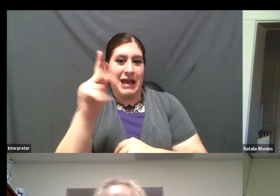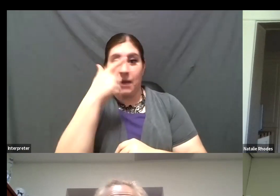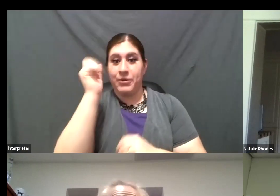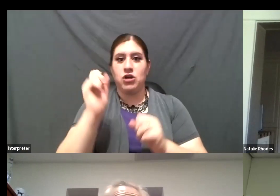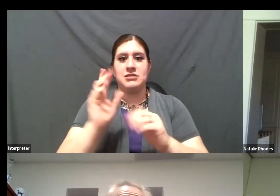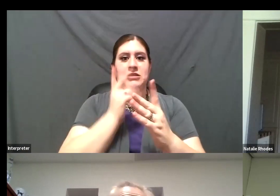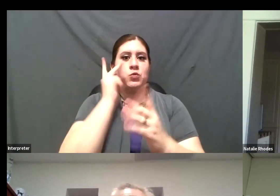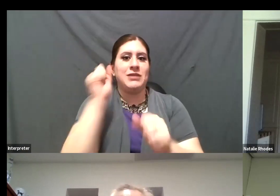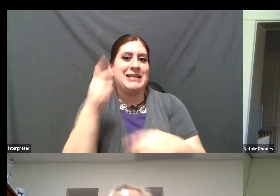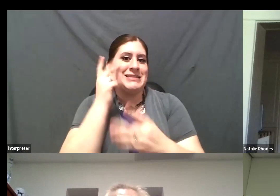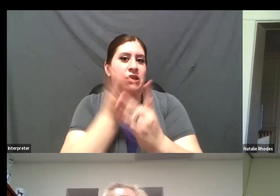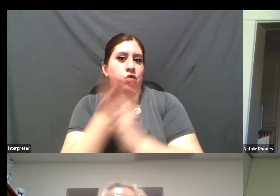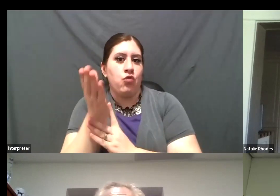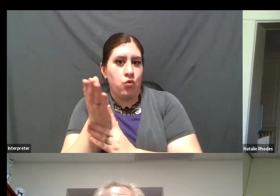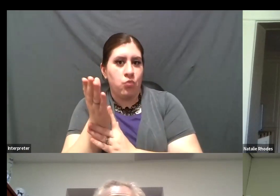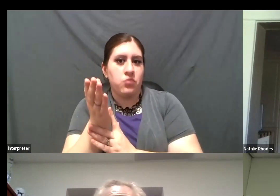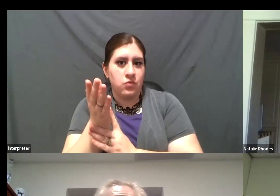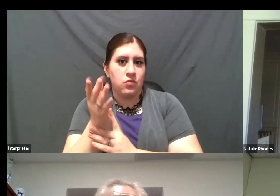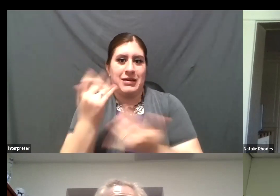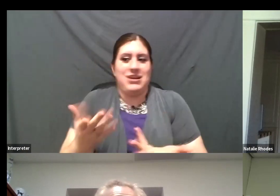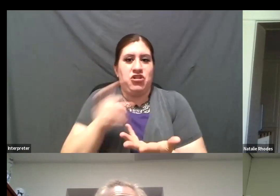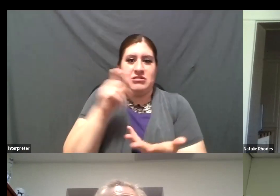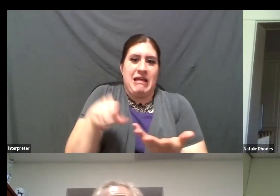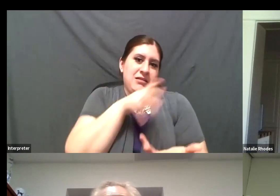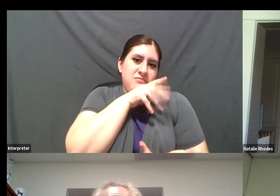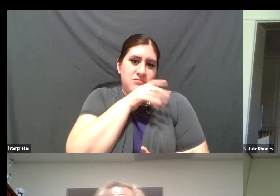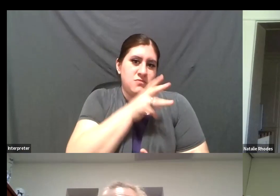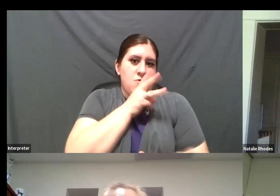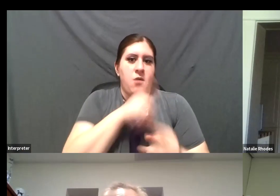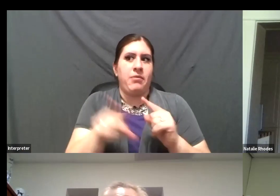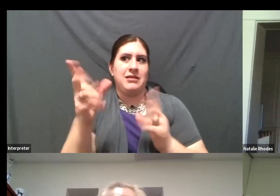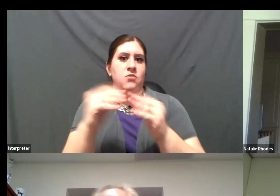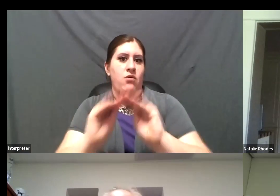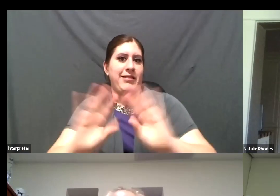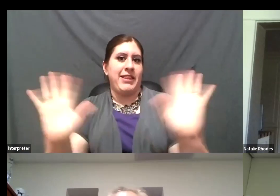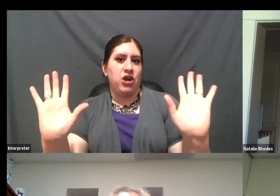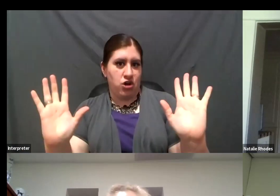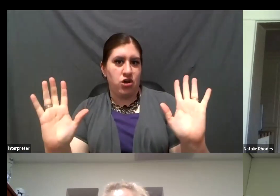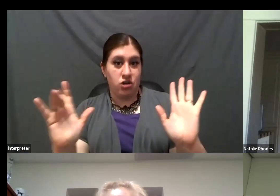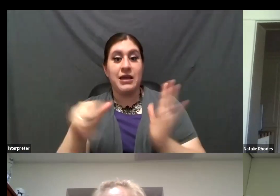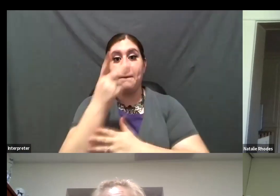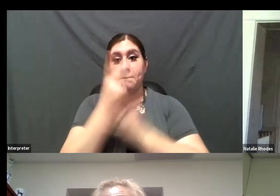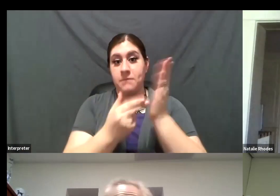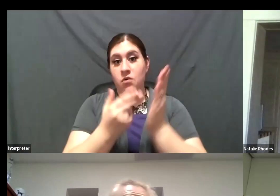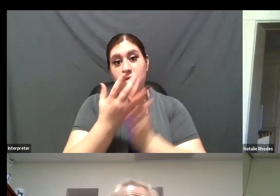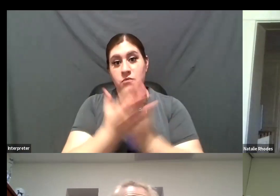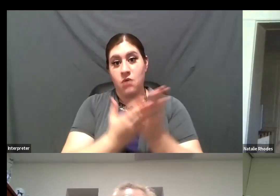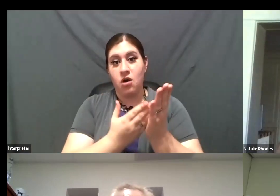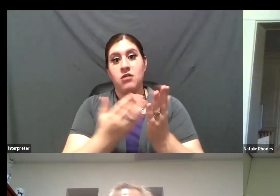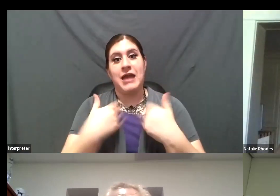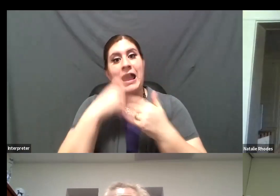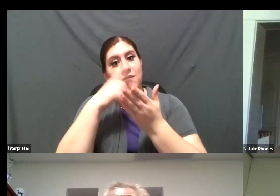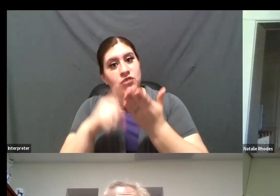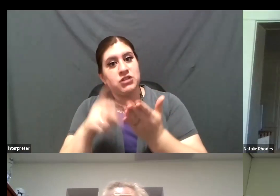to swim around and interact with it. And in both components of it, there are research